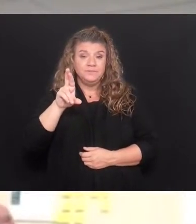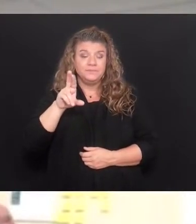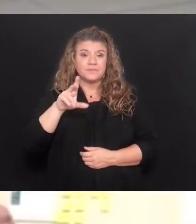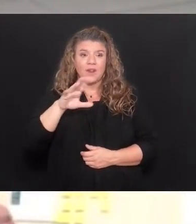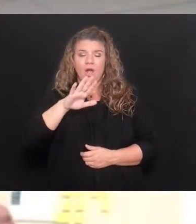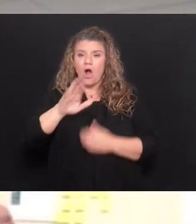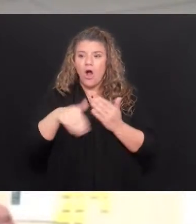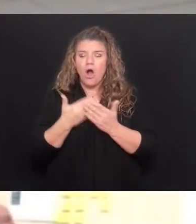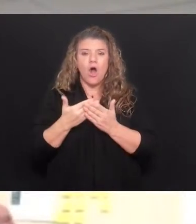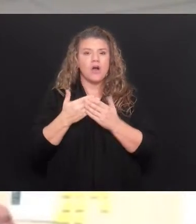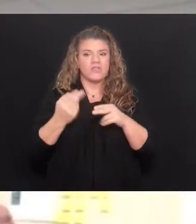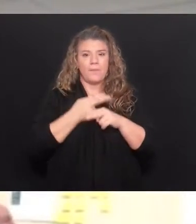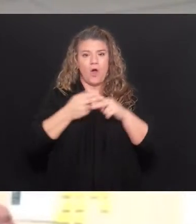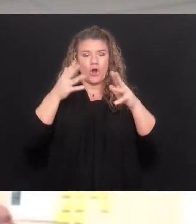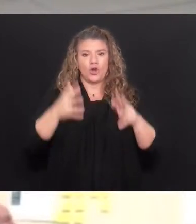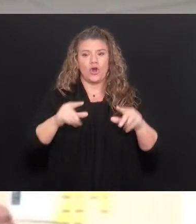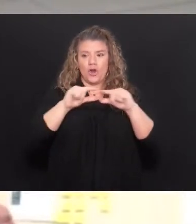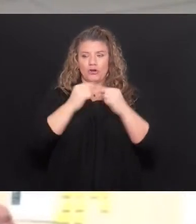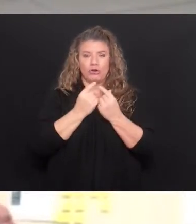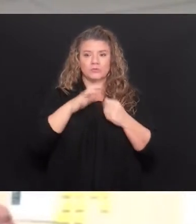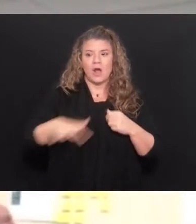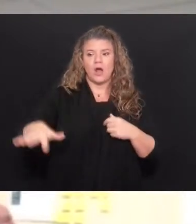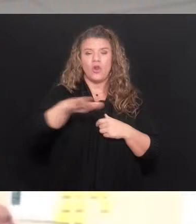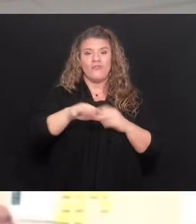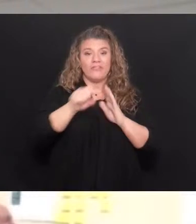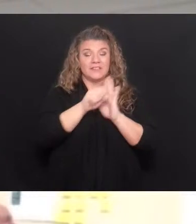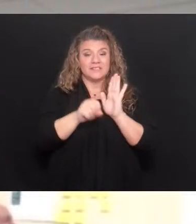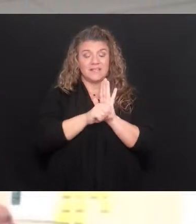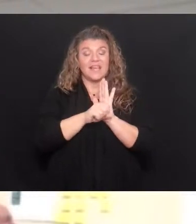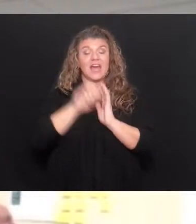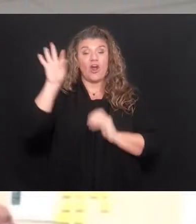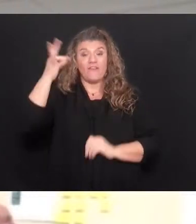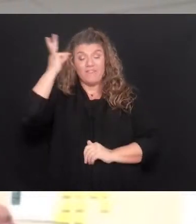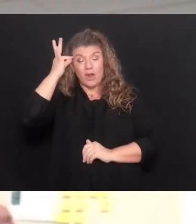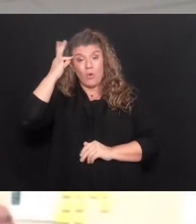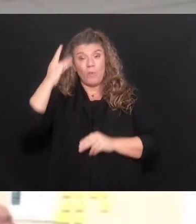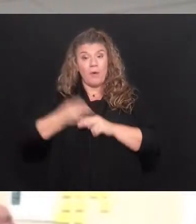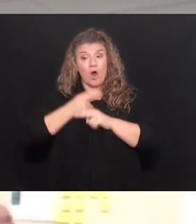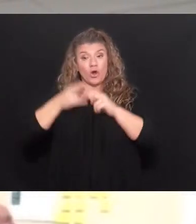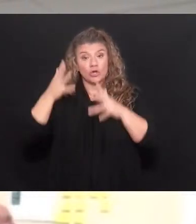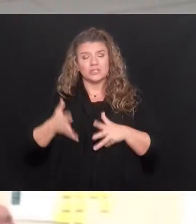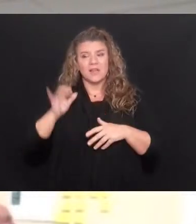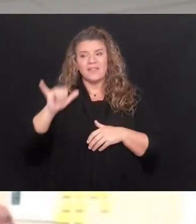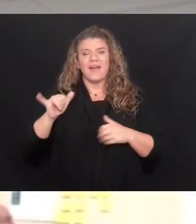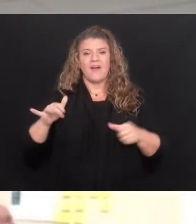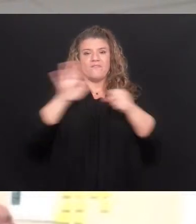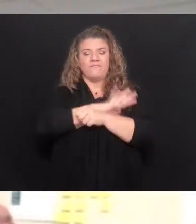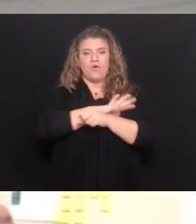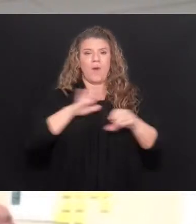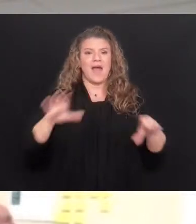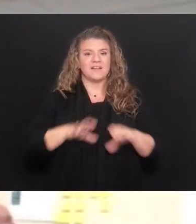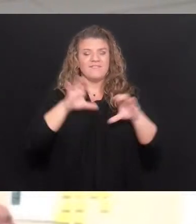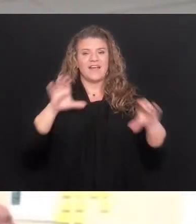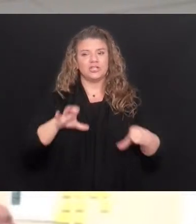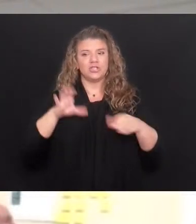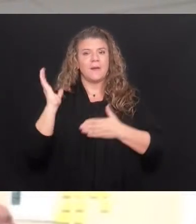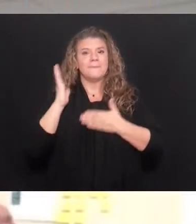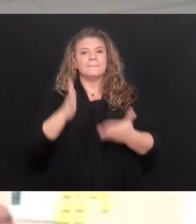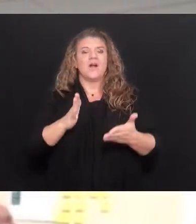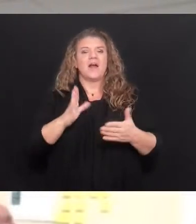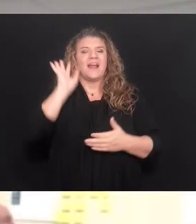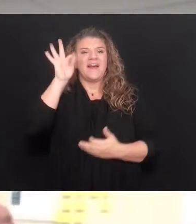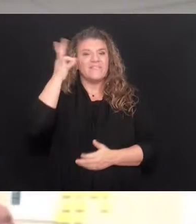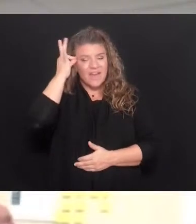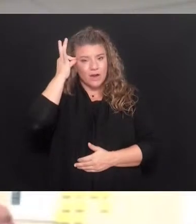of the partner agencies across the state and our federal partners. That full activation brought in a